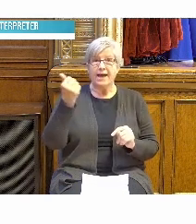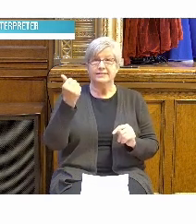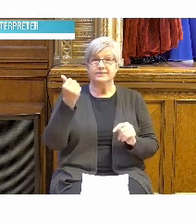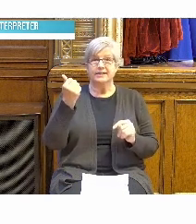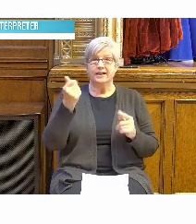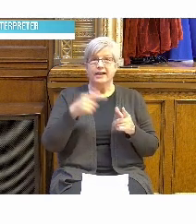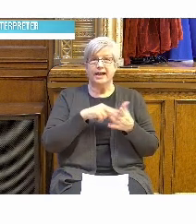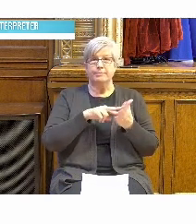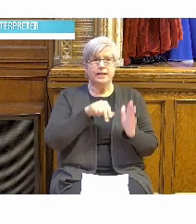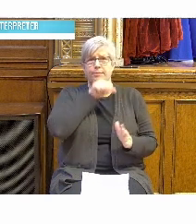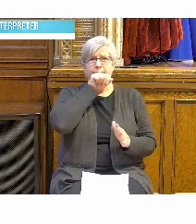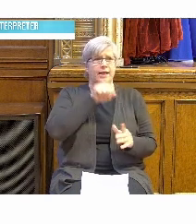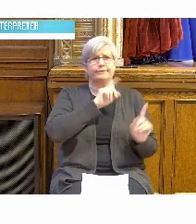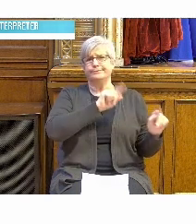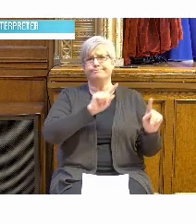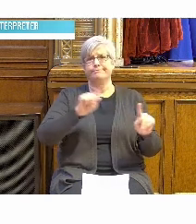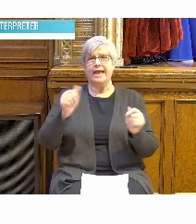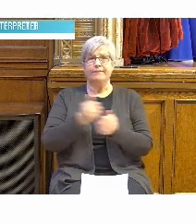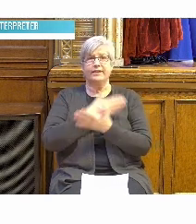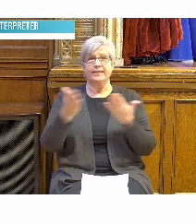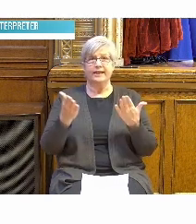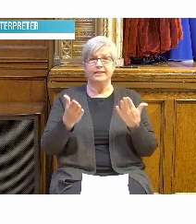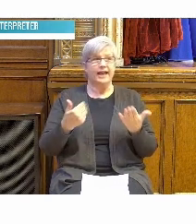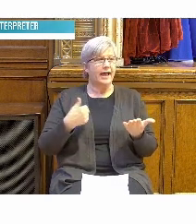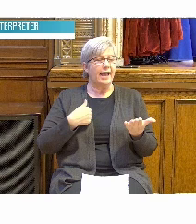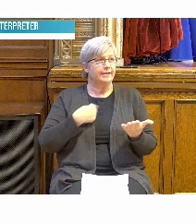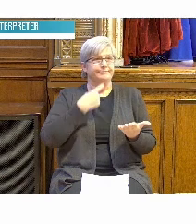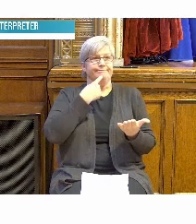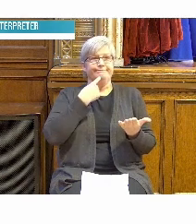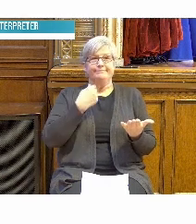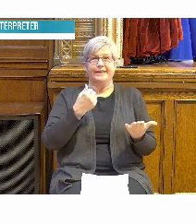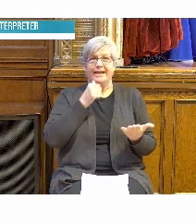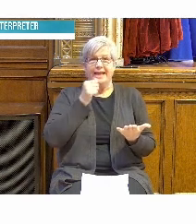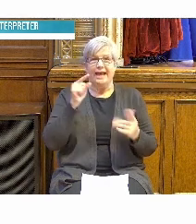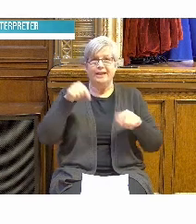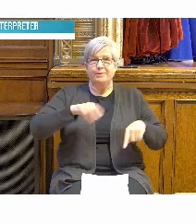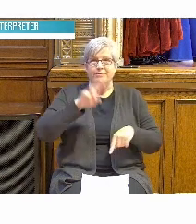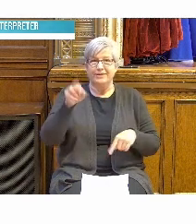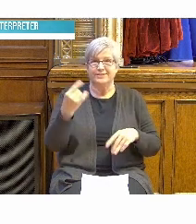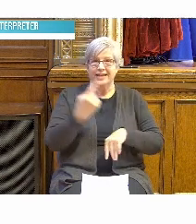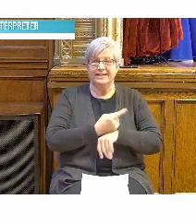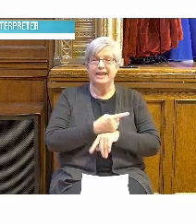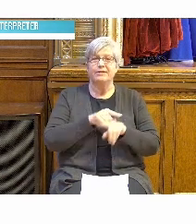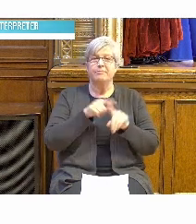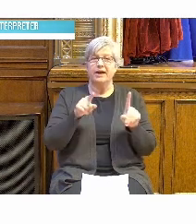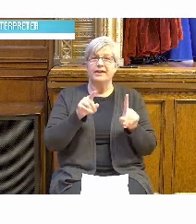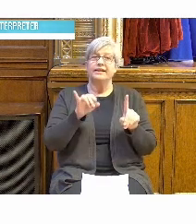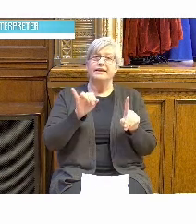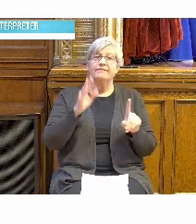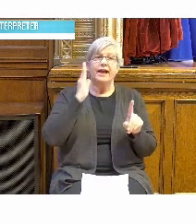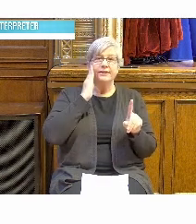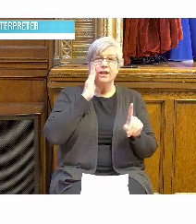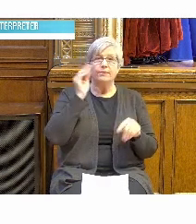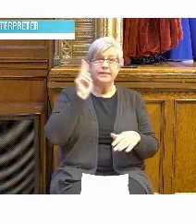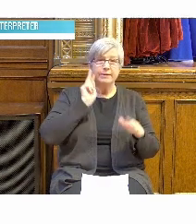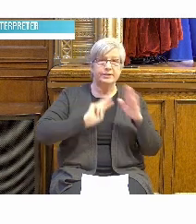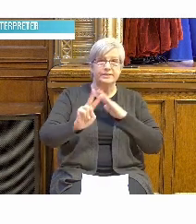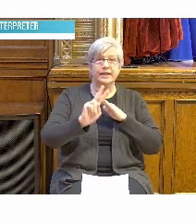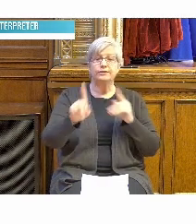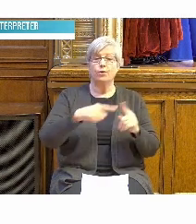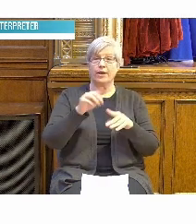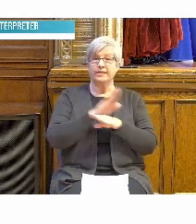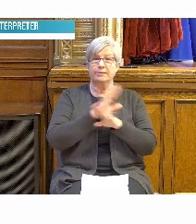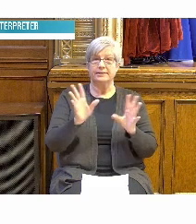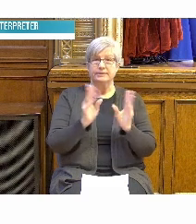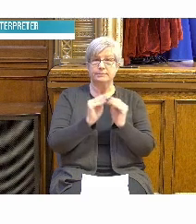to be at everything physically. I'm regretting not being able to be there physically today. But at least if I know and can predict when the business